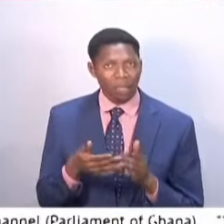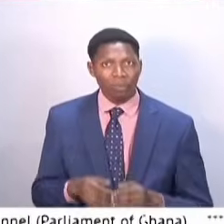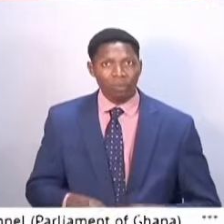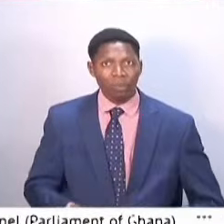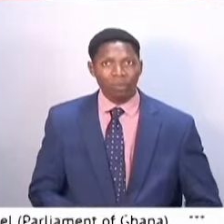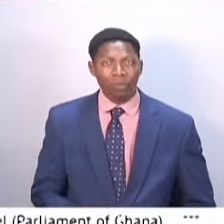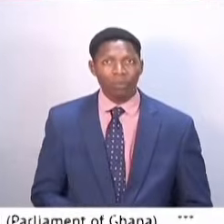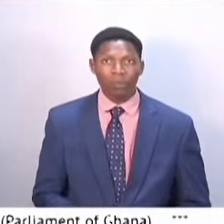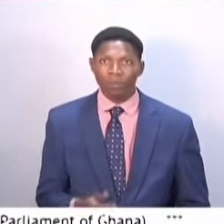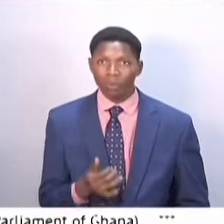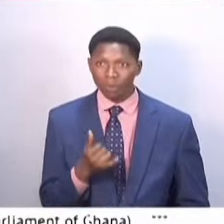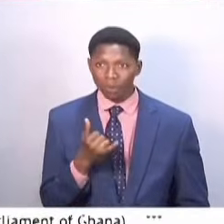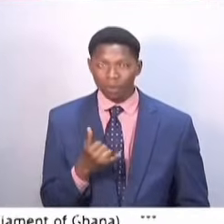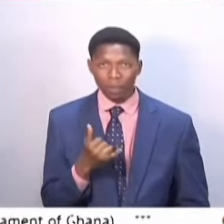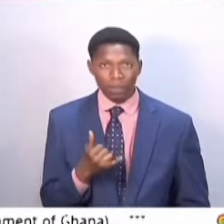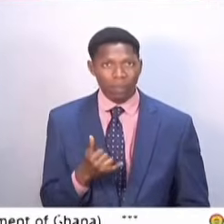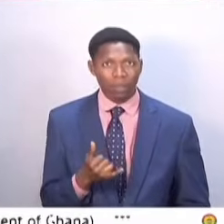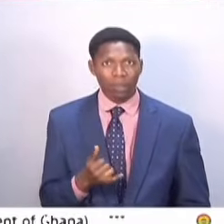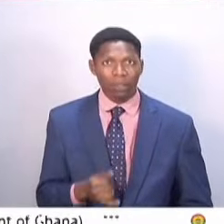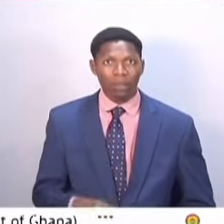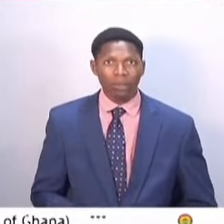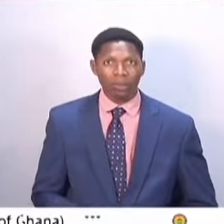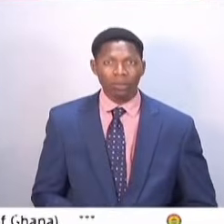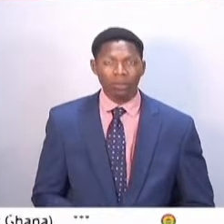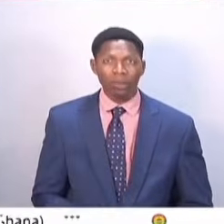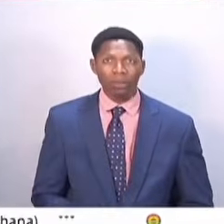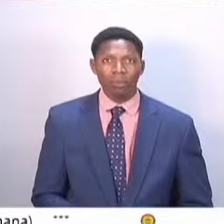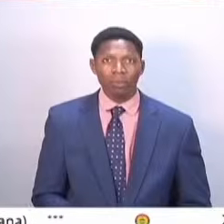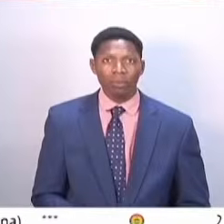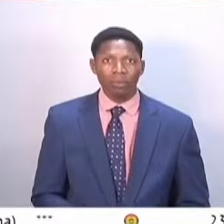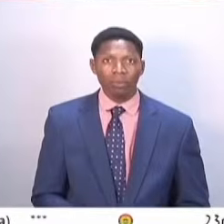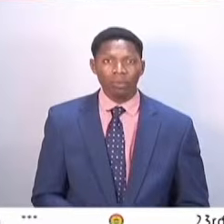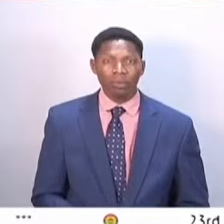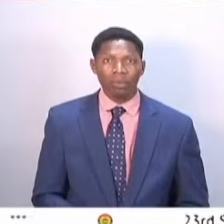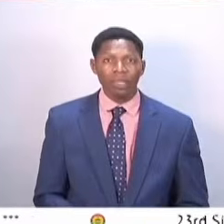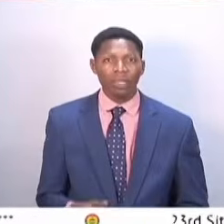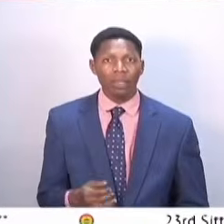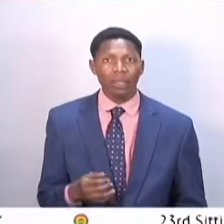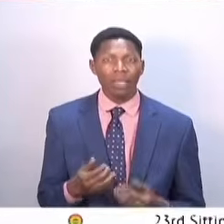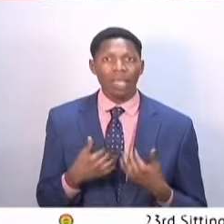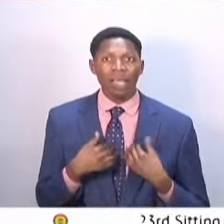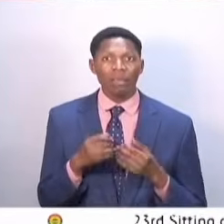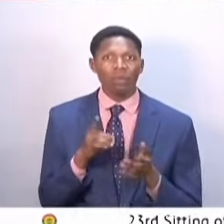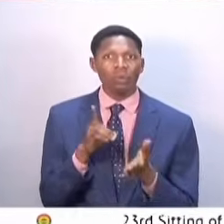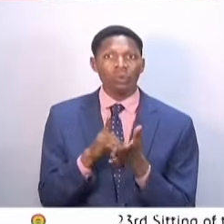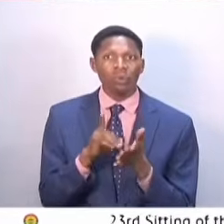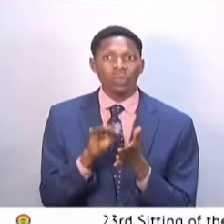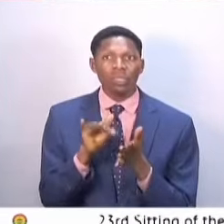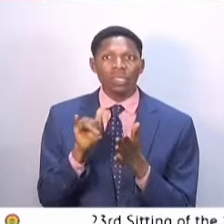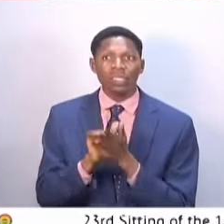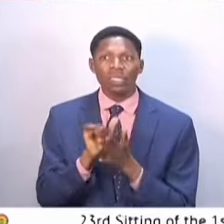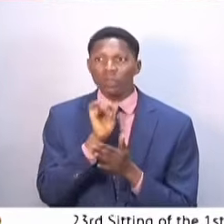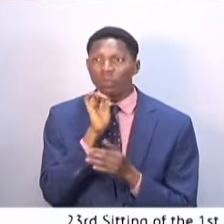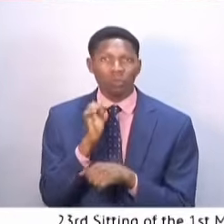And even as we speak, we have doctors who have not been employed.